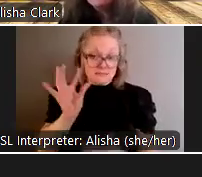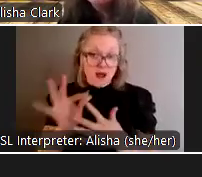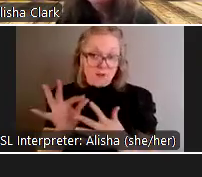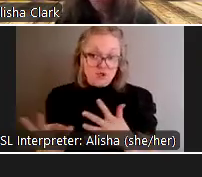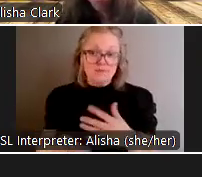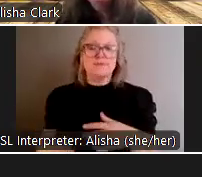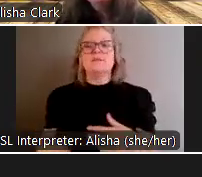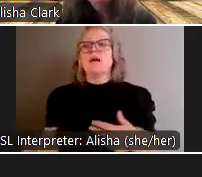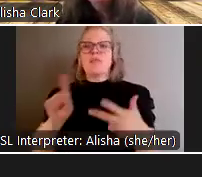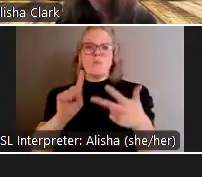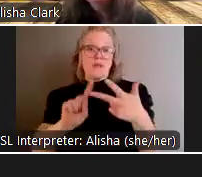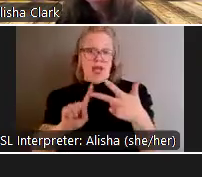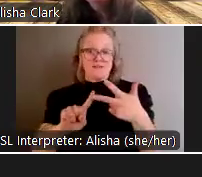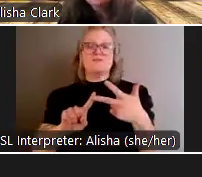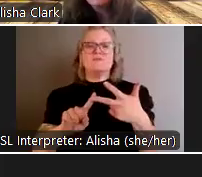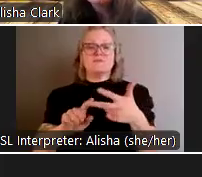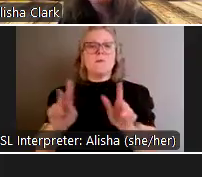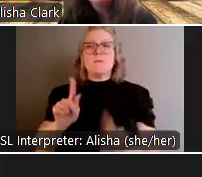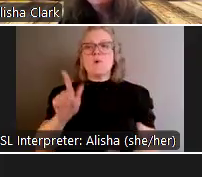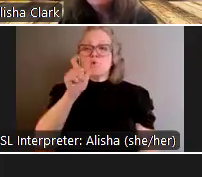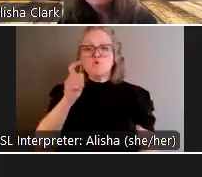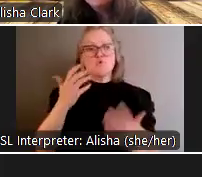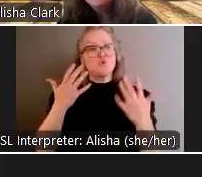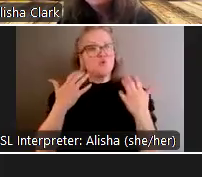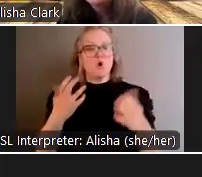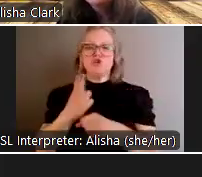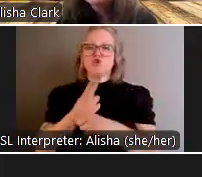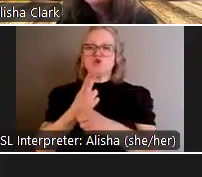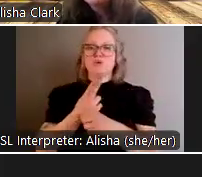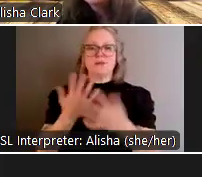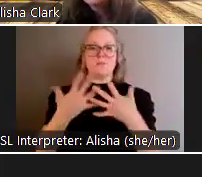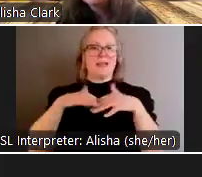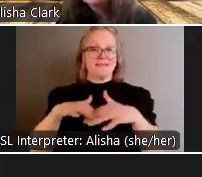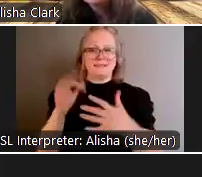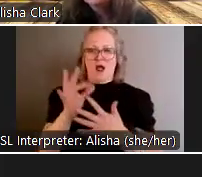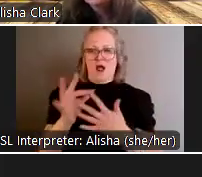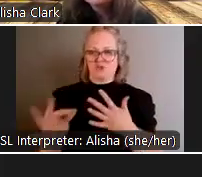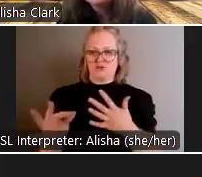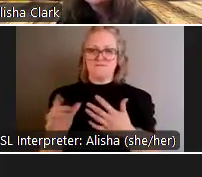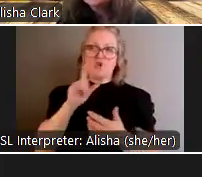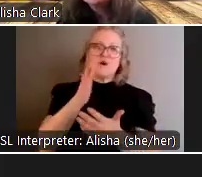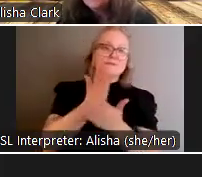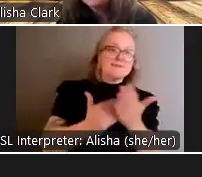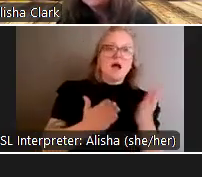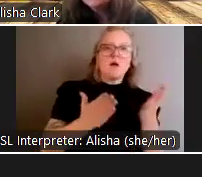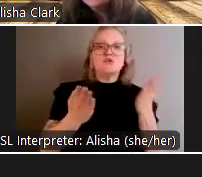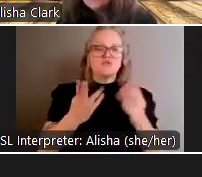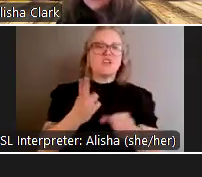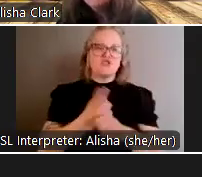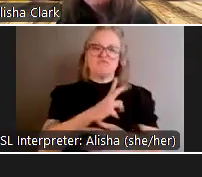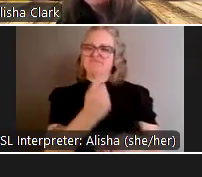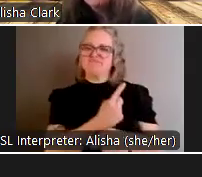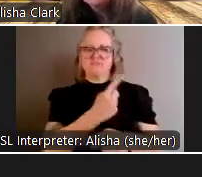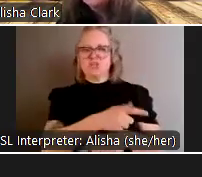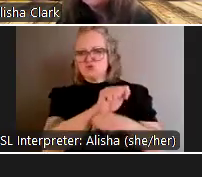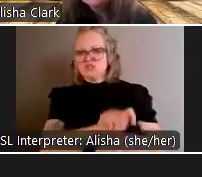do have those individuals who choose to have a blended option. So for some of their services, they are using traditional agencies. And